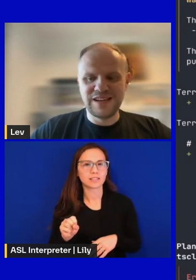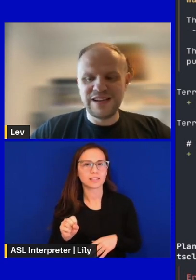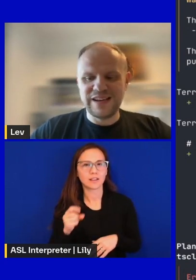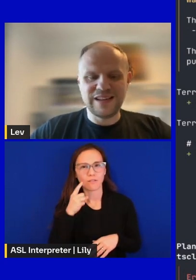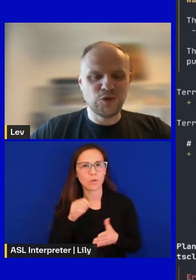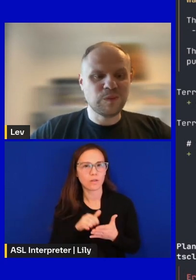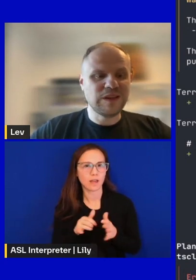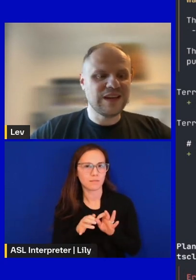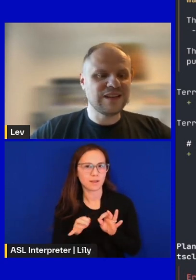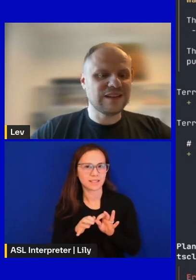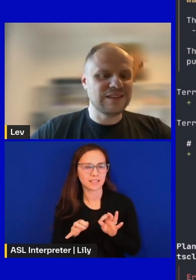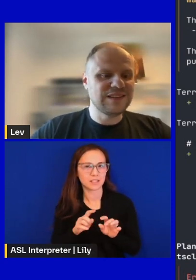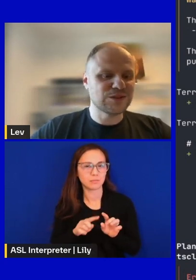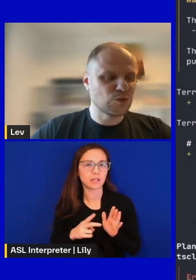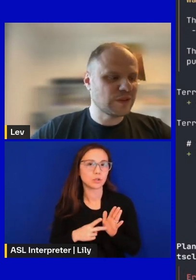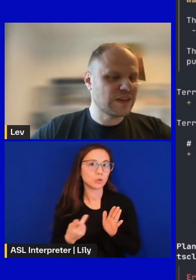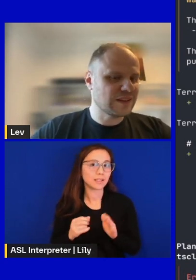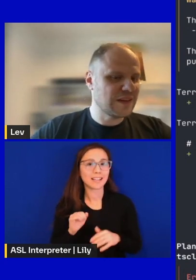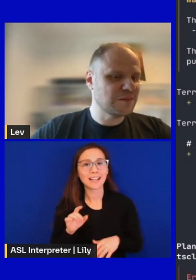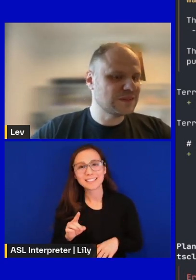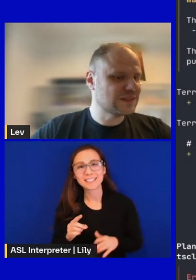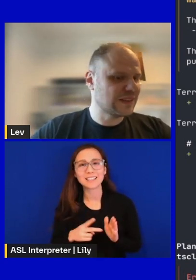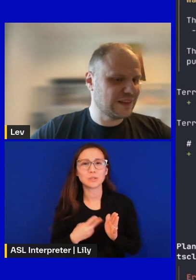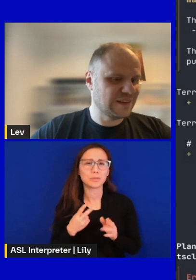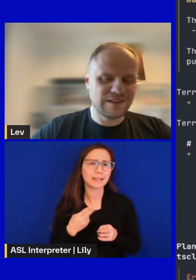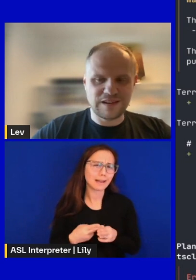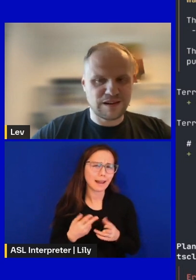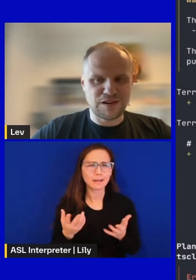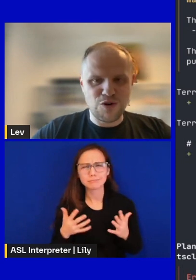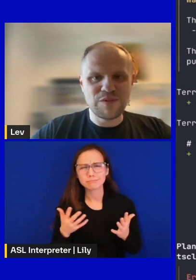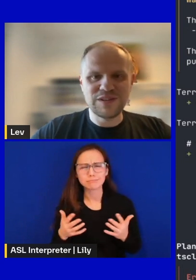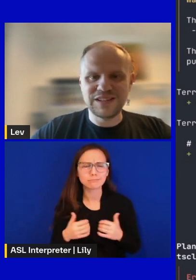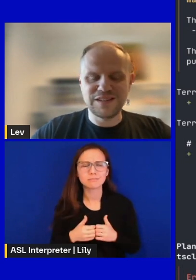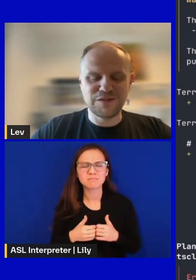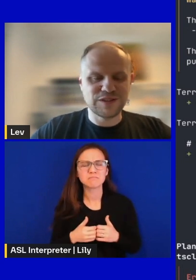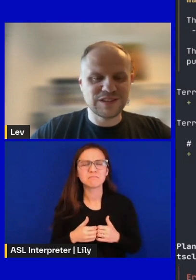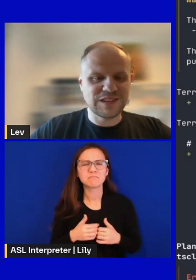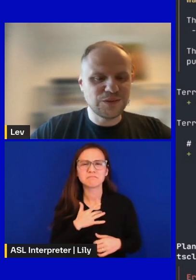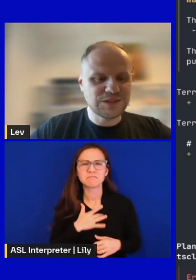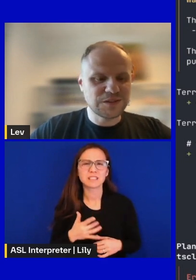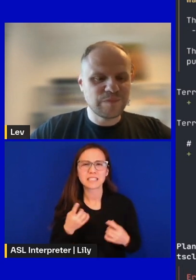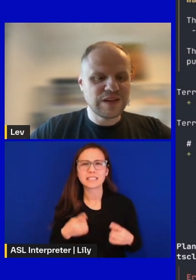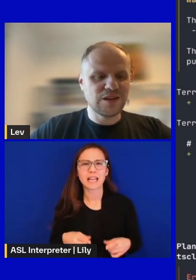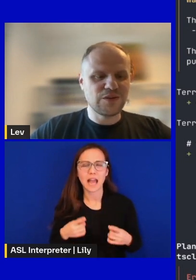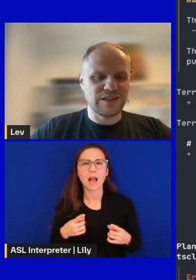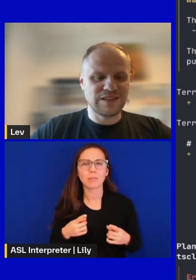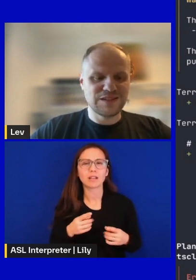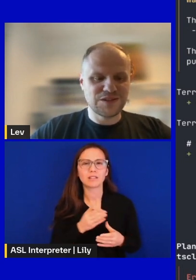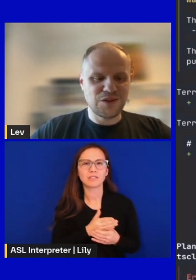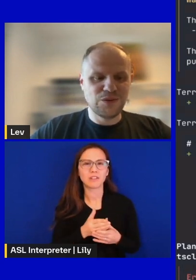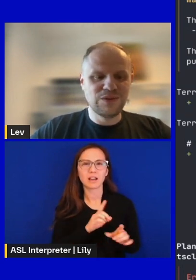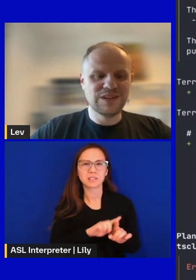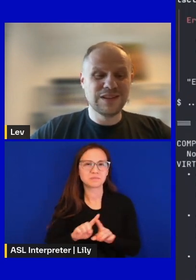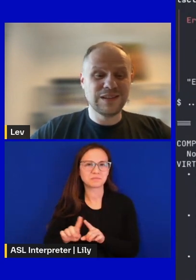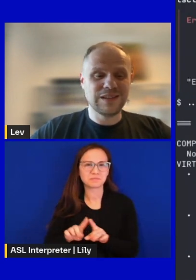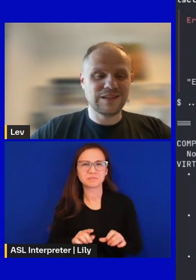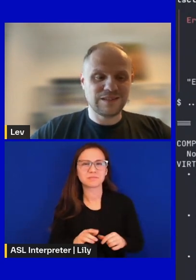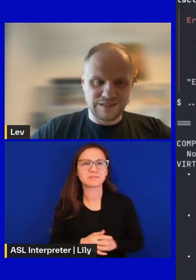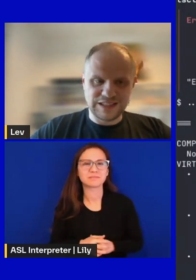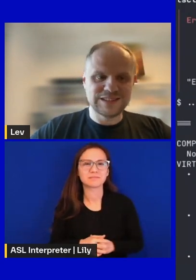but duplicate IDs or duplicate names are common in different clouds. Great.